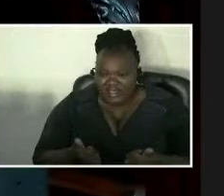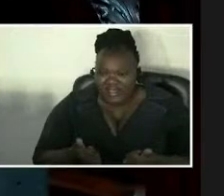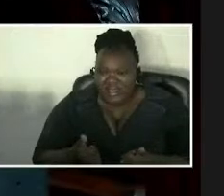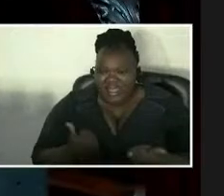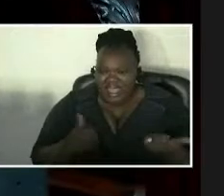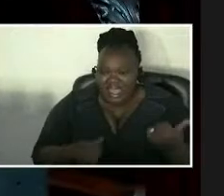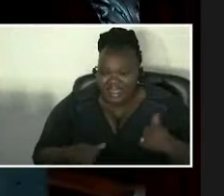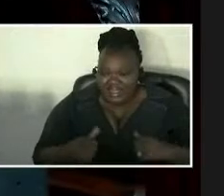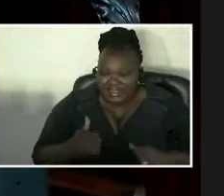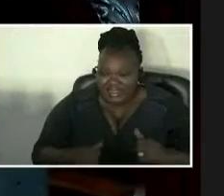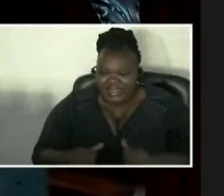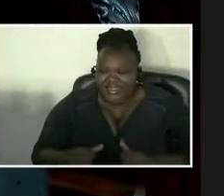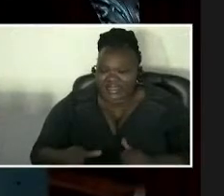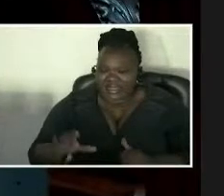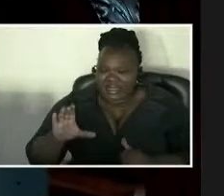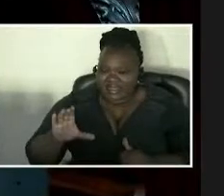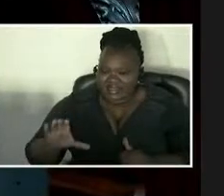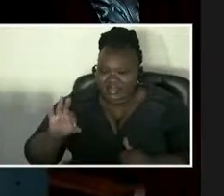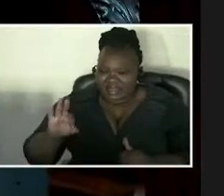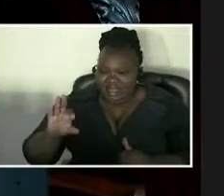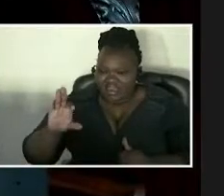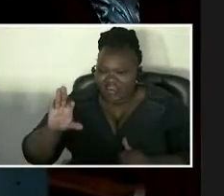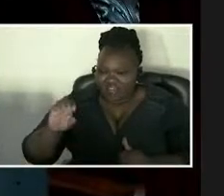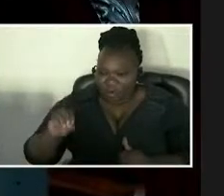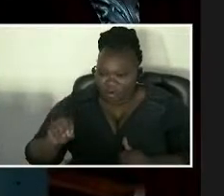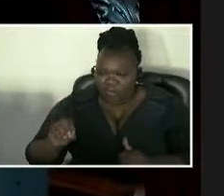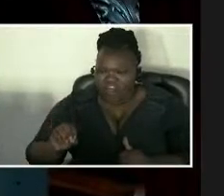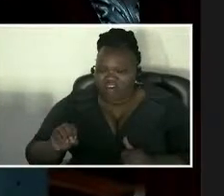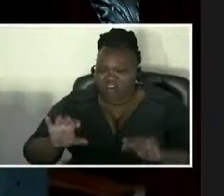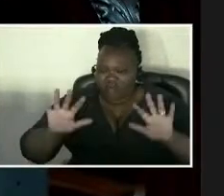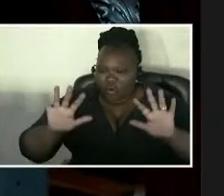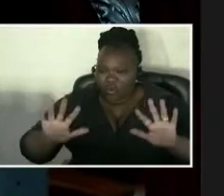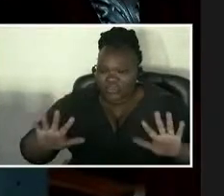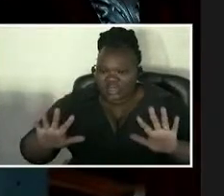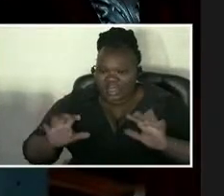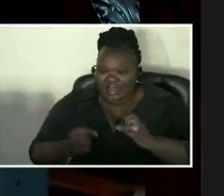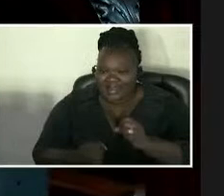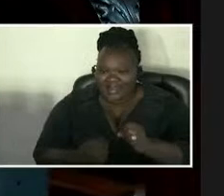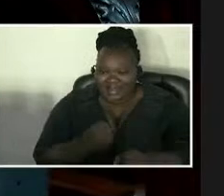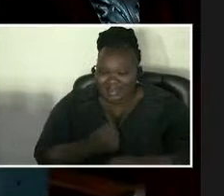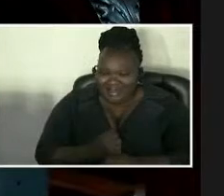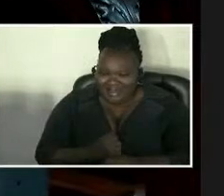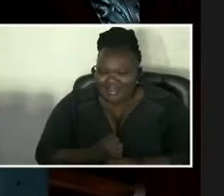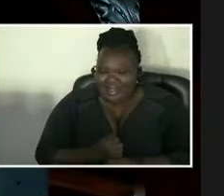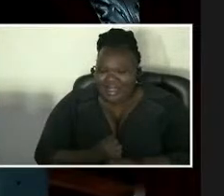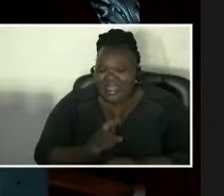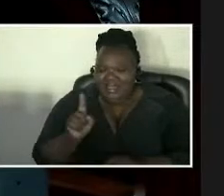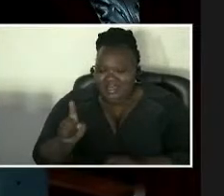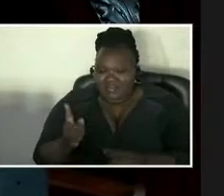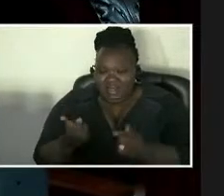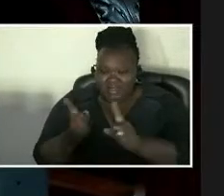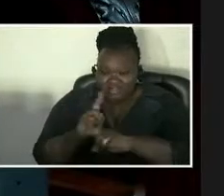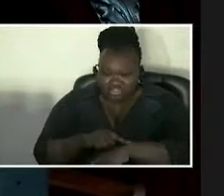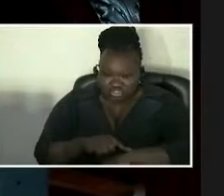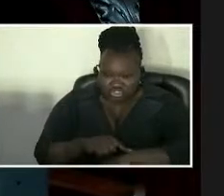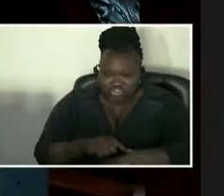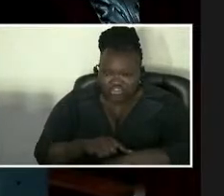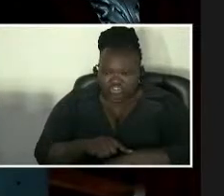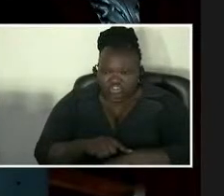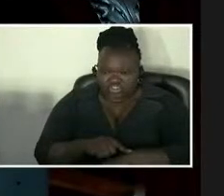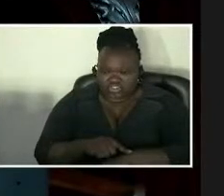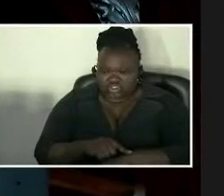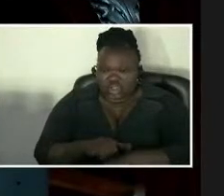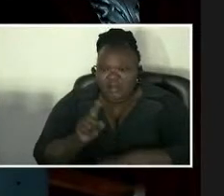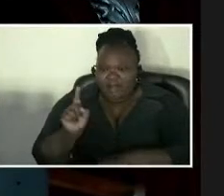cfo for the past 10 years this has to change or else the financial management within this department will